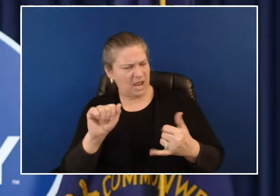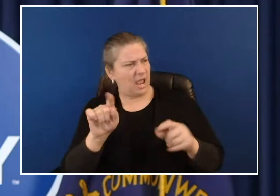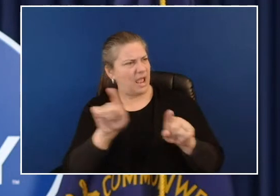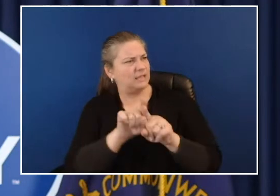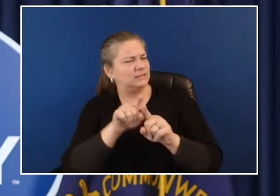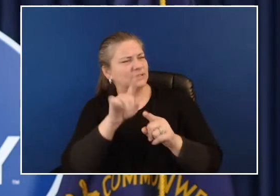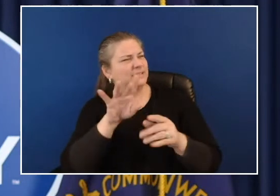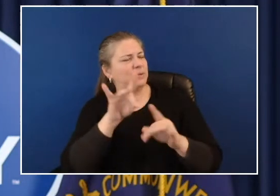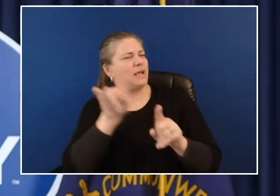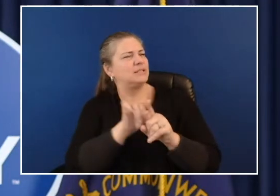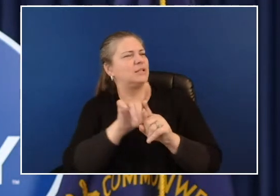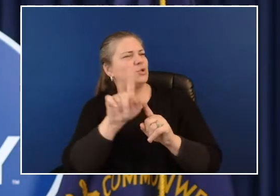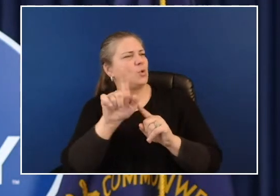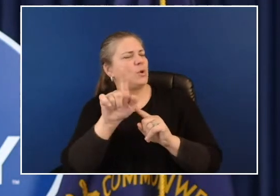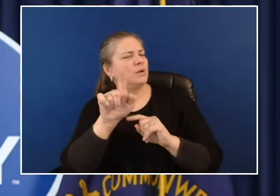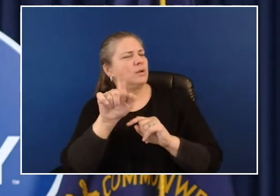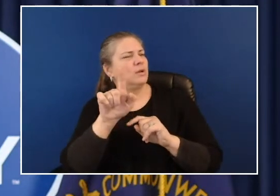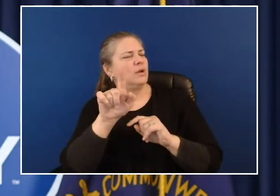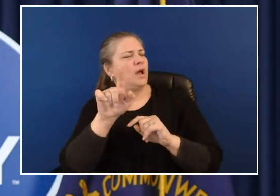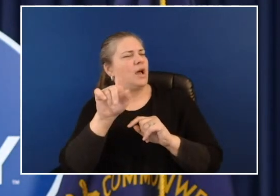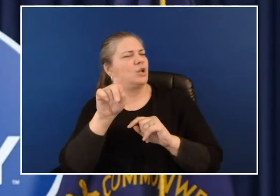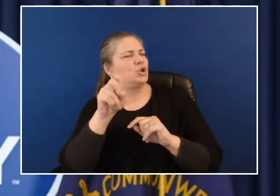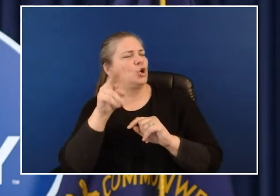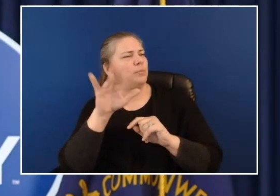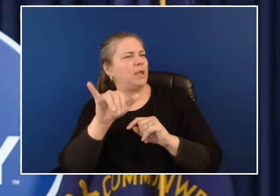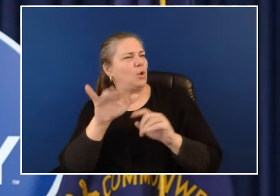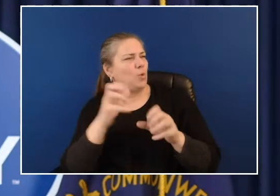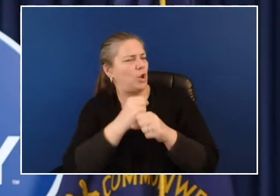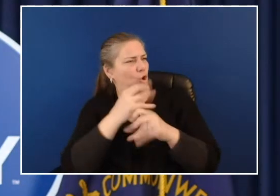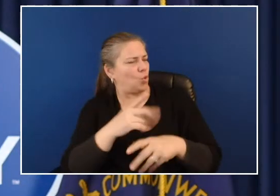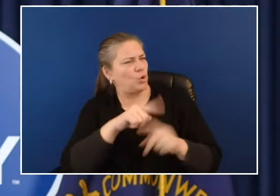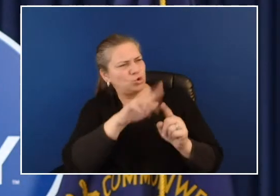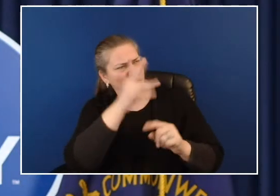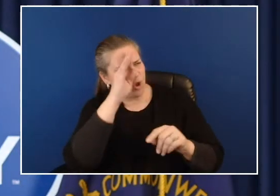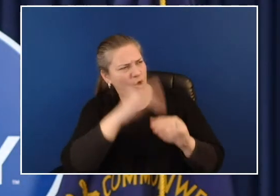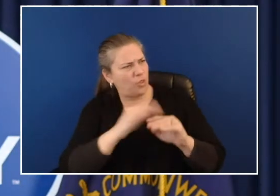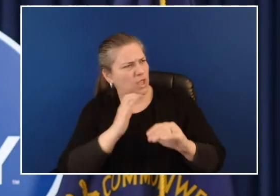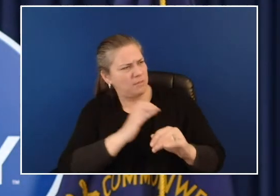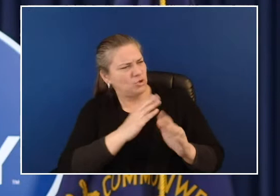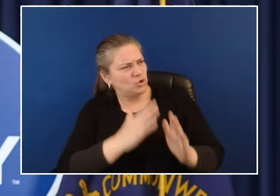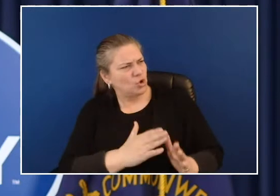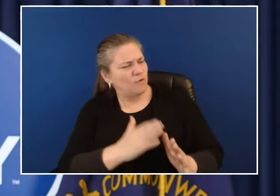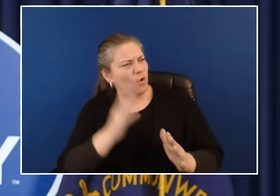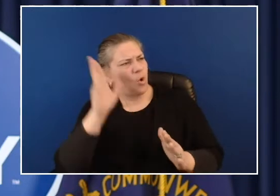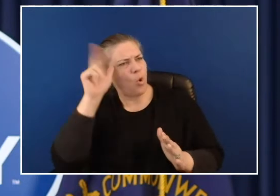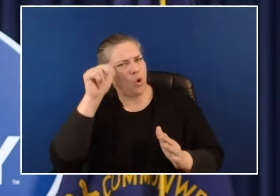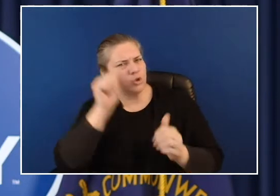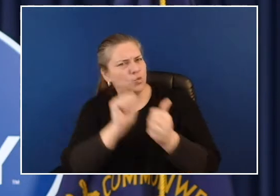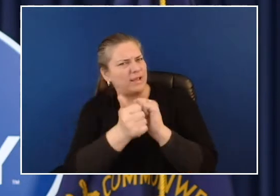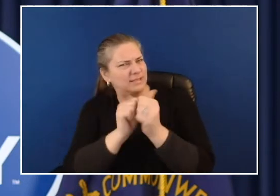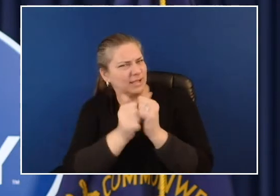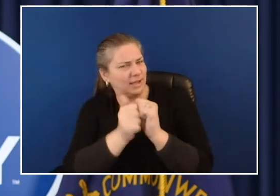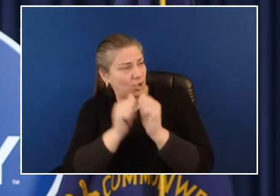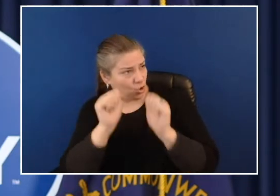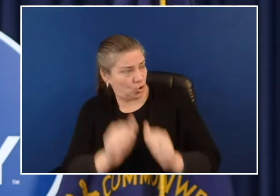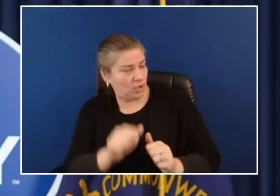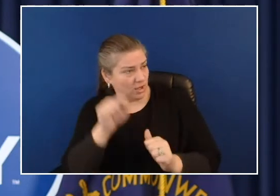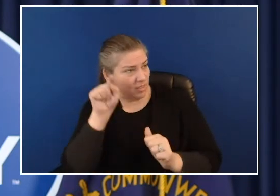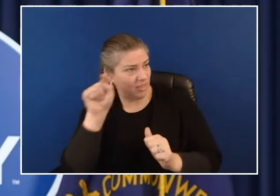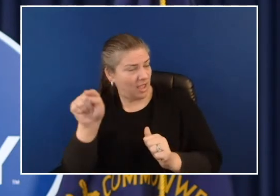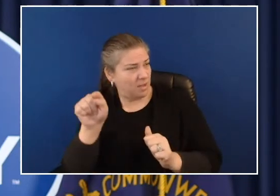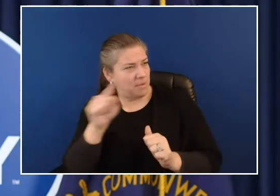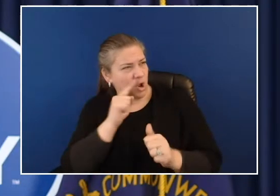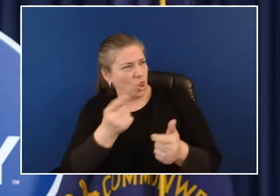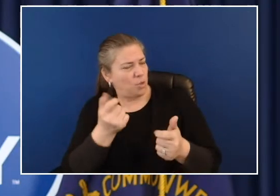also your thoughts about the performance of the horse racing commissioner and horse racing commission, and whether they could have been a little